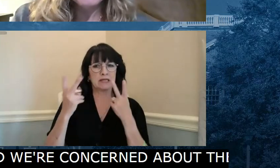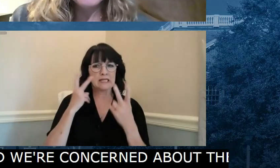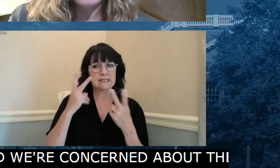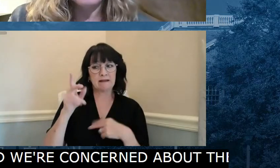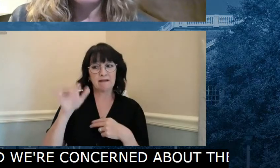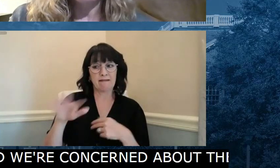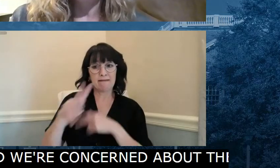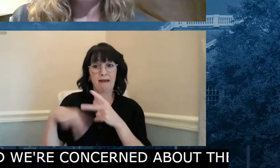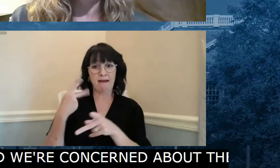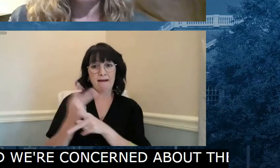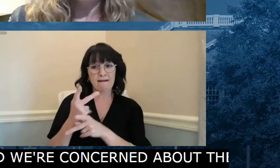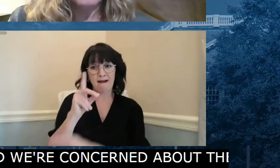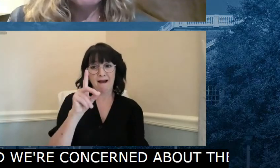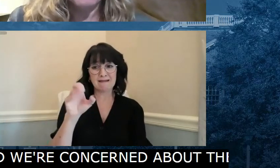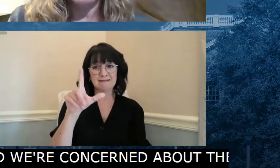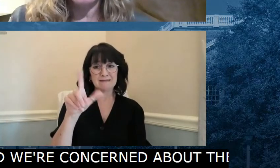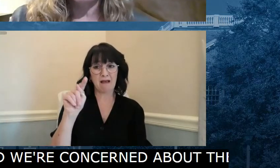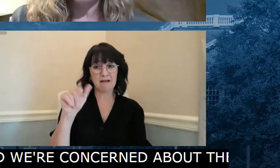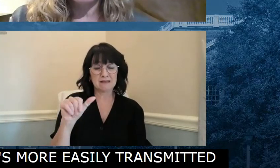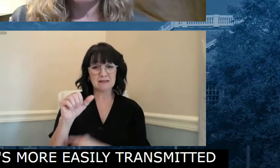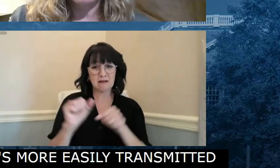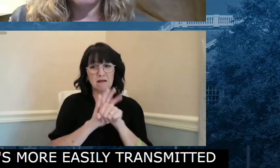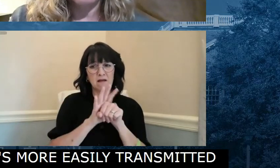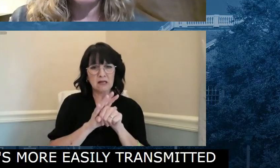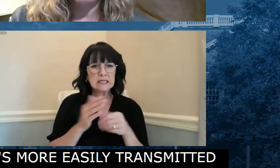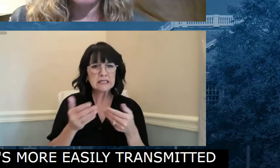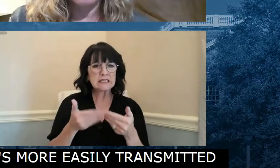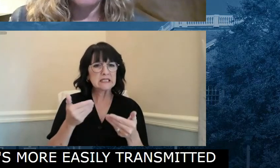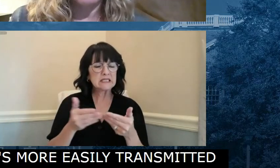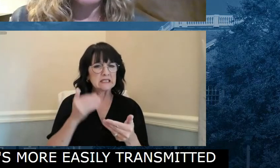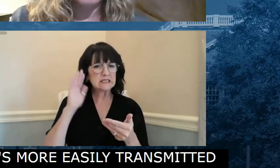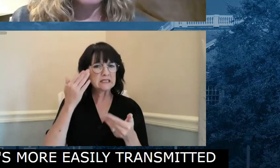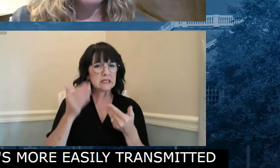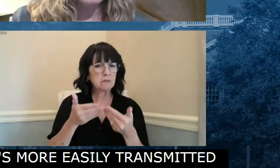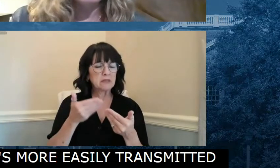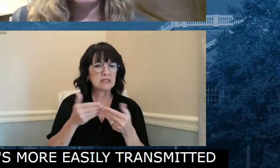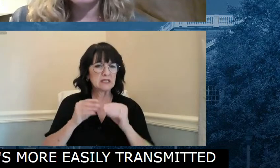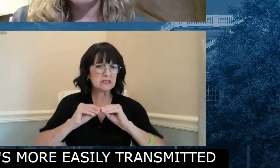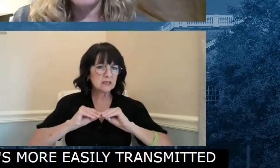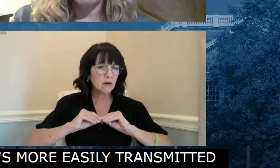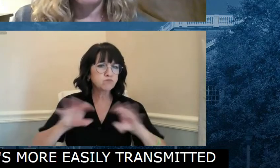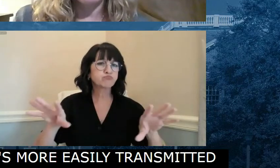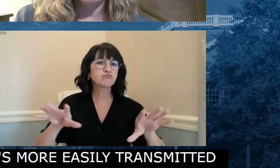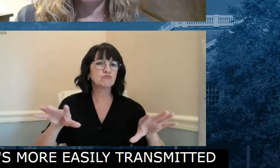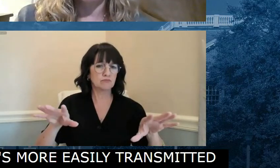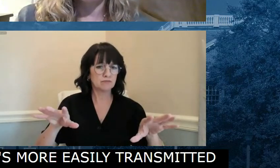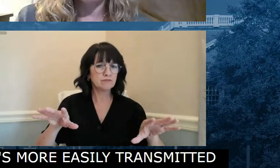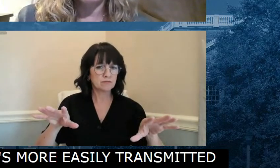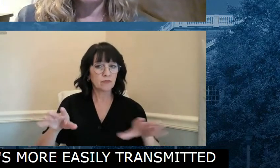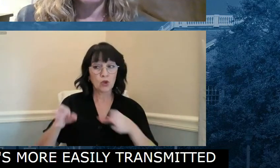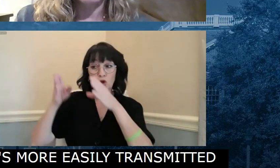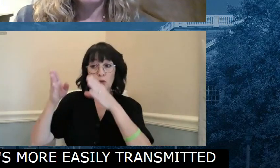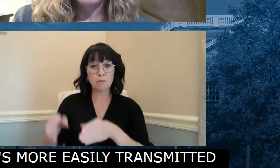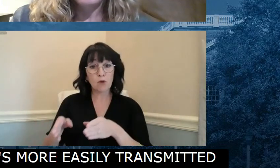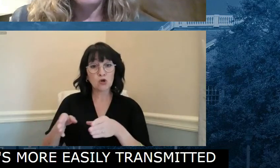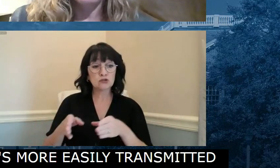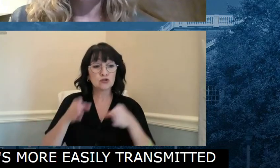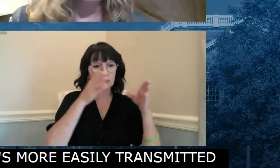transmitted, even than the UK variant, and so it's easily spread from person to